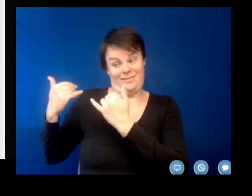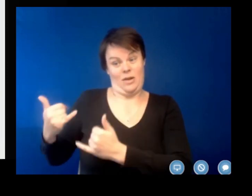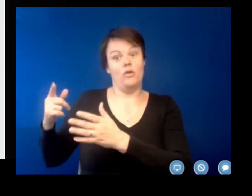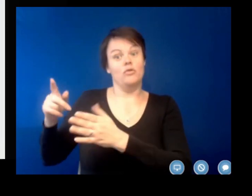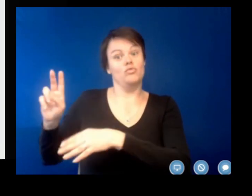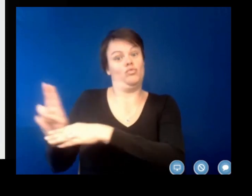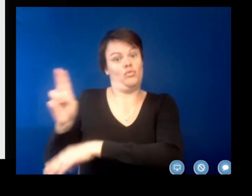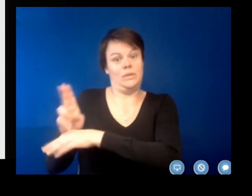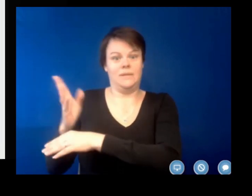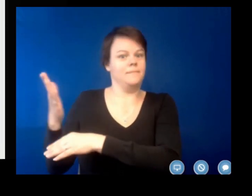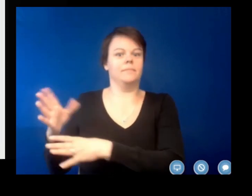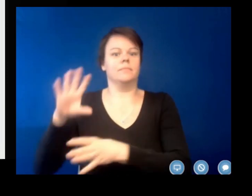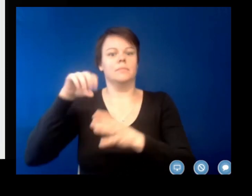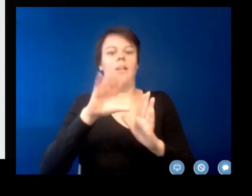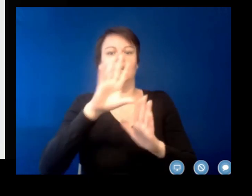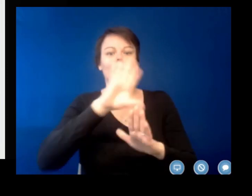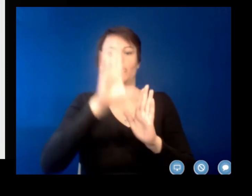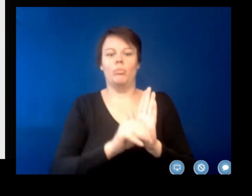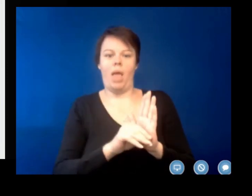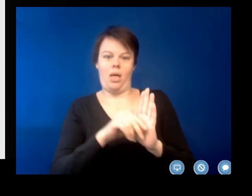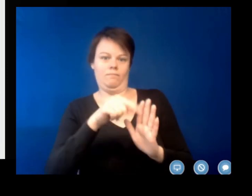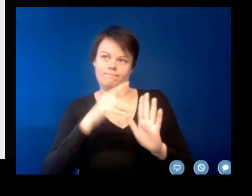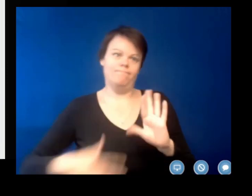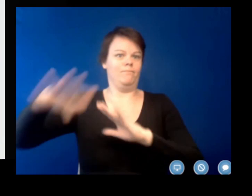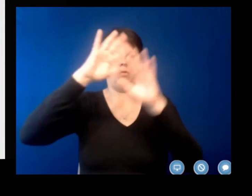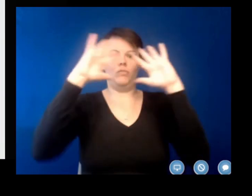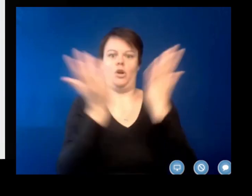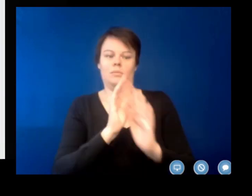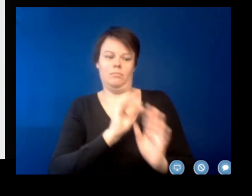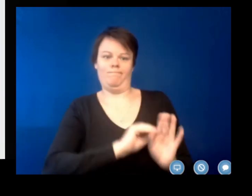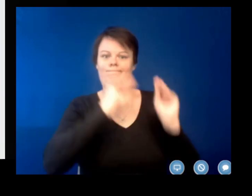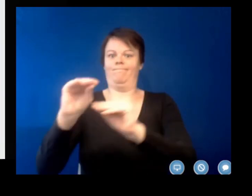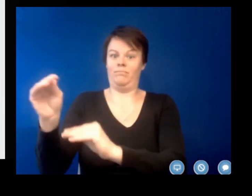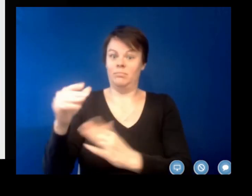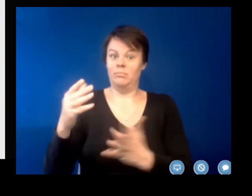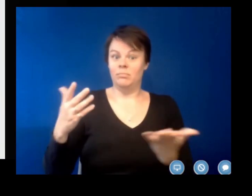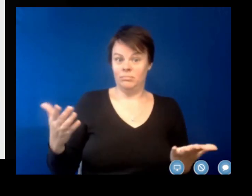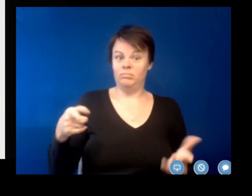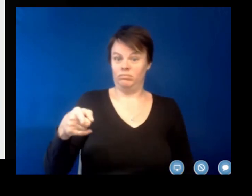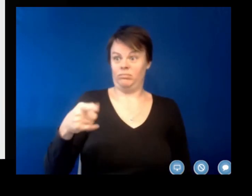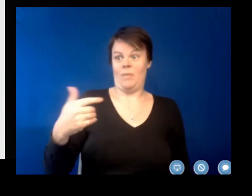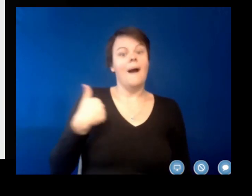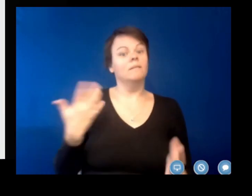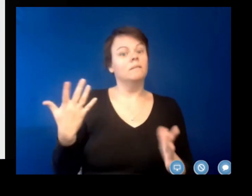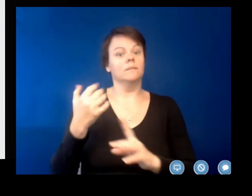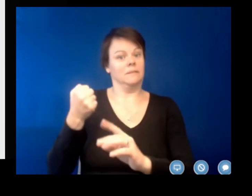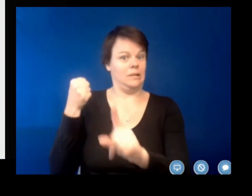And the international Delphi study by Marco Rickman supported this